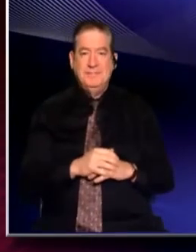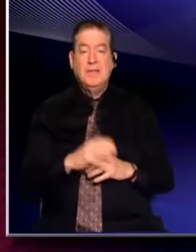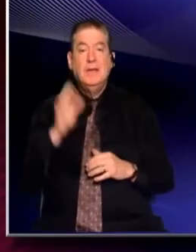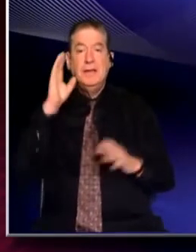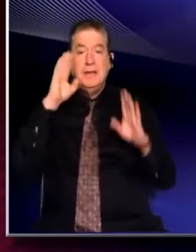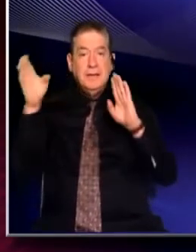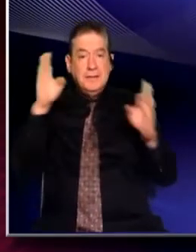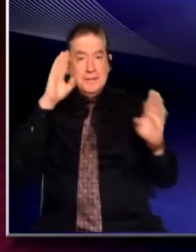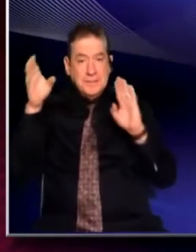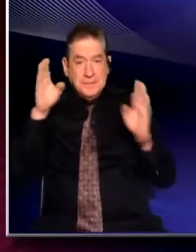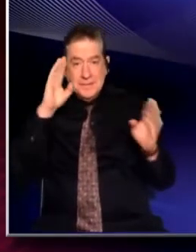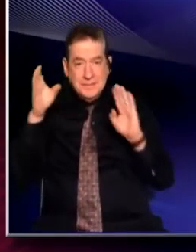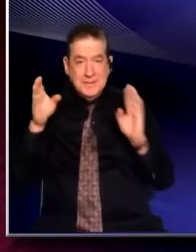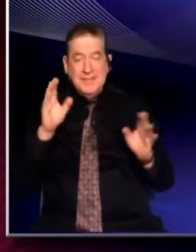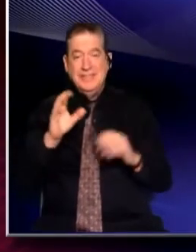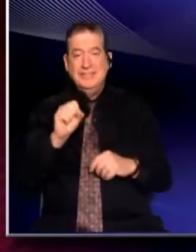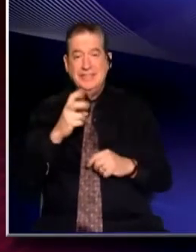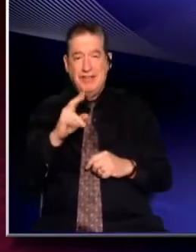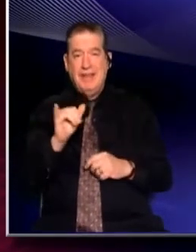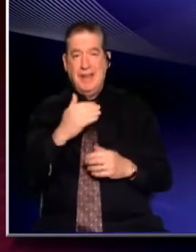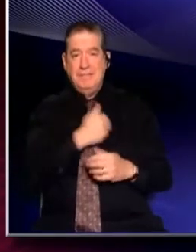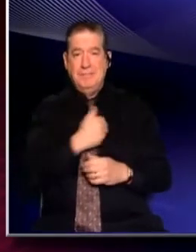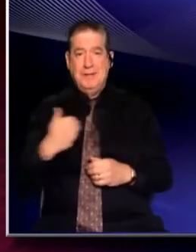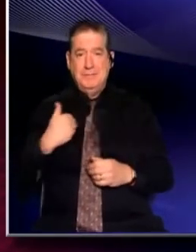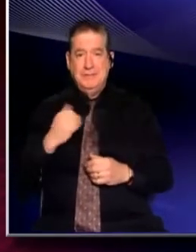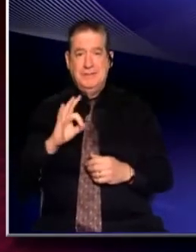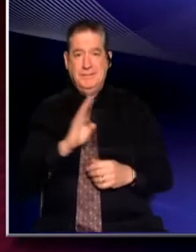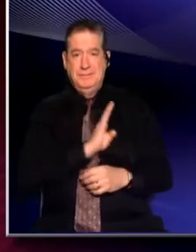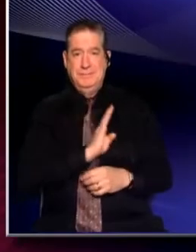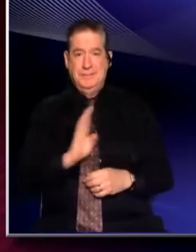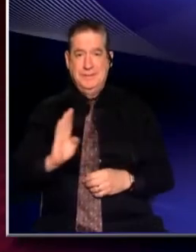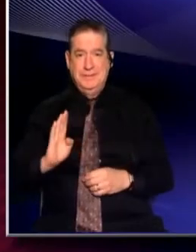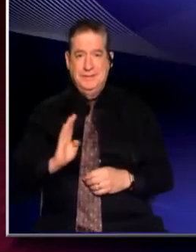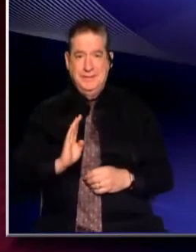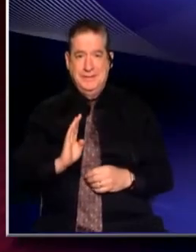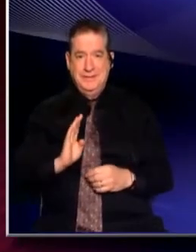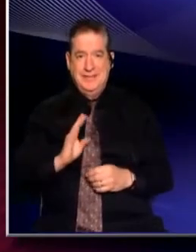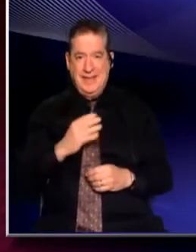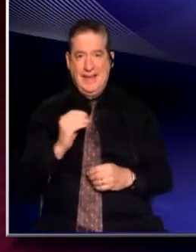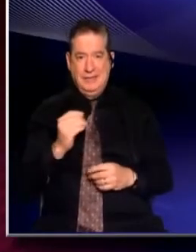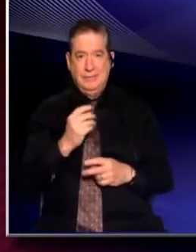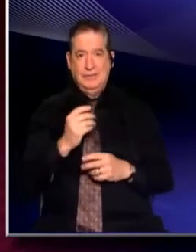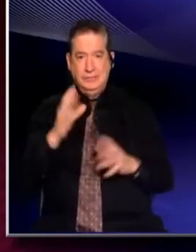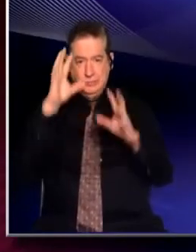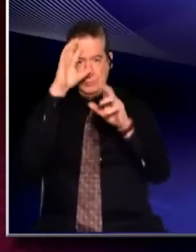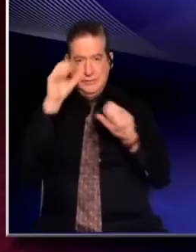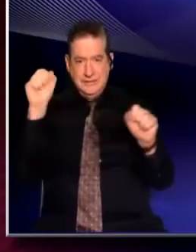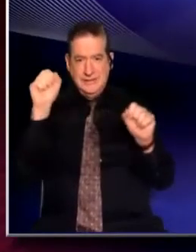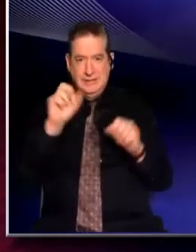Hello. Hello, Chair and members of the board, and Superintendent Reichman.